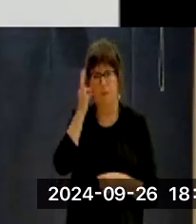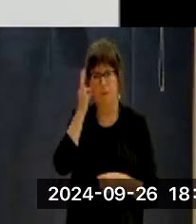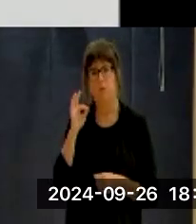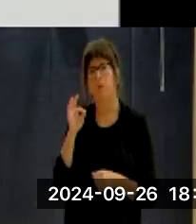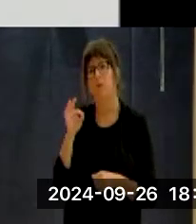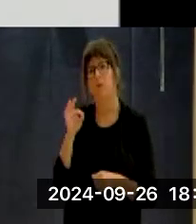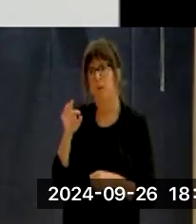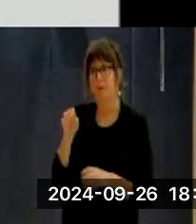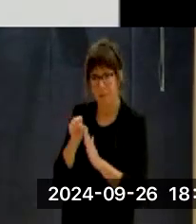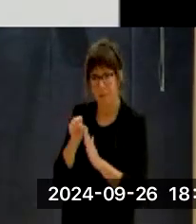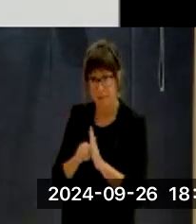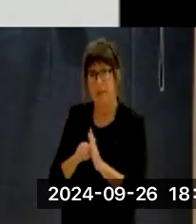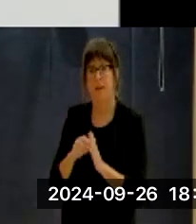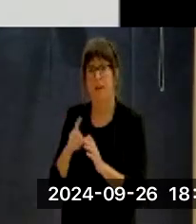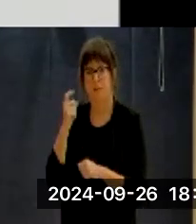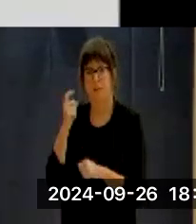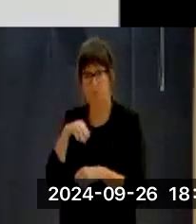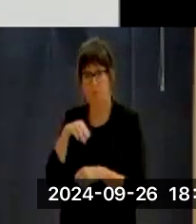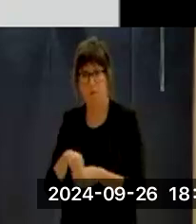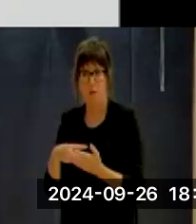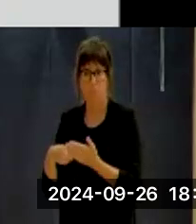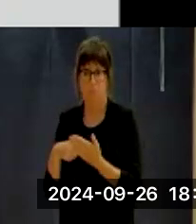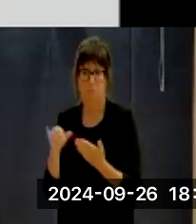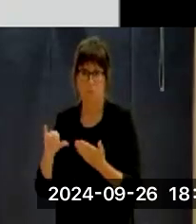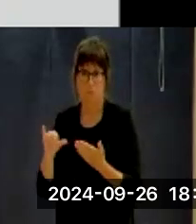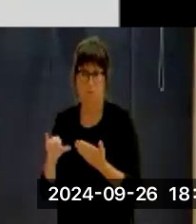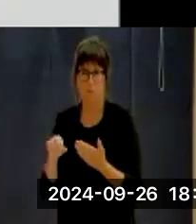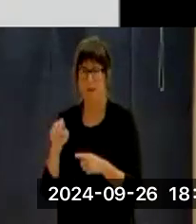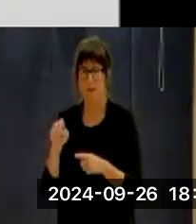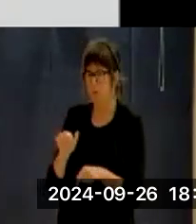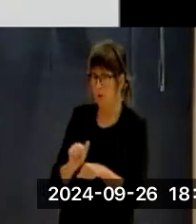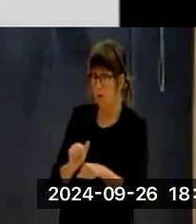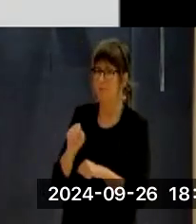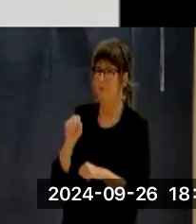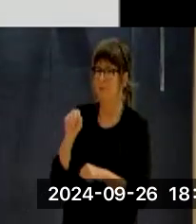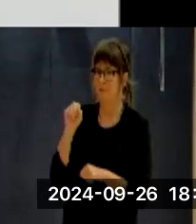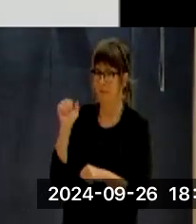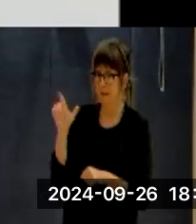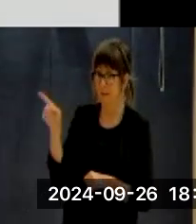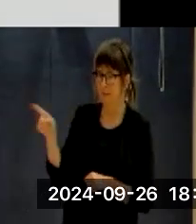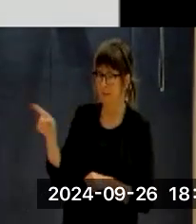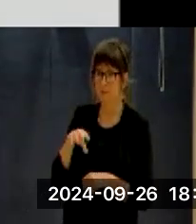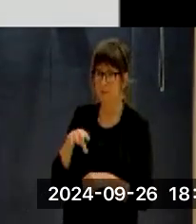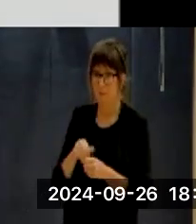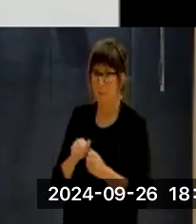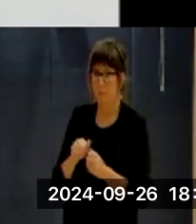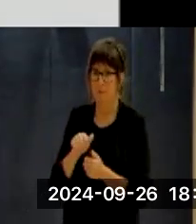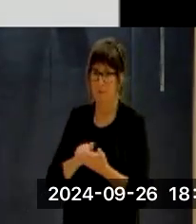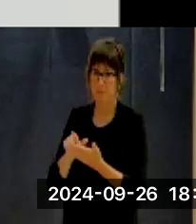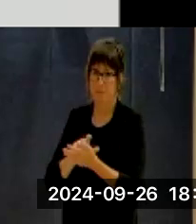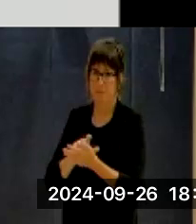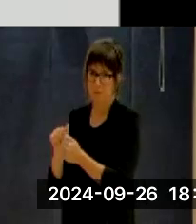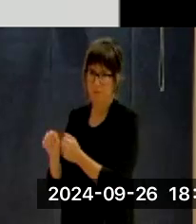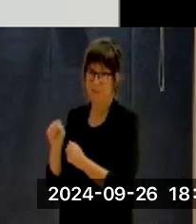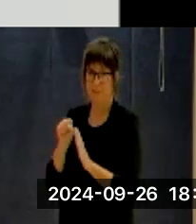Eric works a lot at the state. He's based in Sacramento, and he does a lot of legislation at the state level. But the local